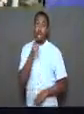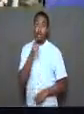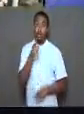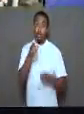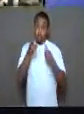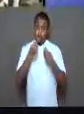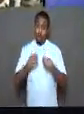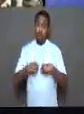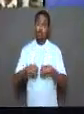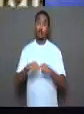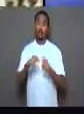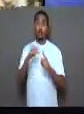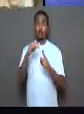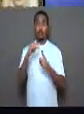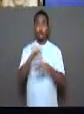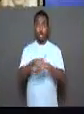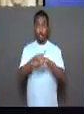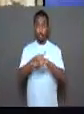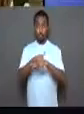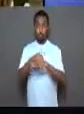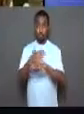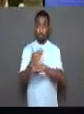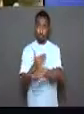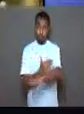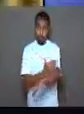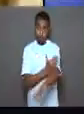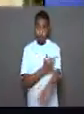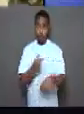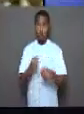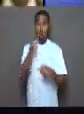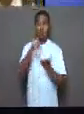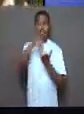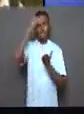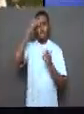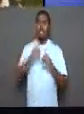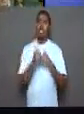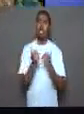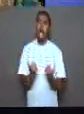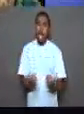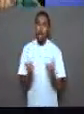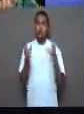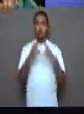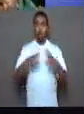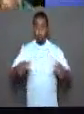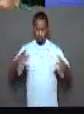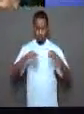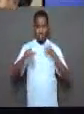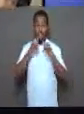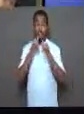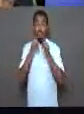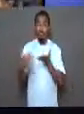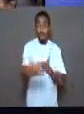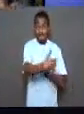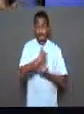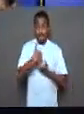As you continue to build your English skills, you will learn how to research